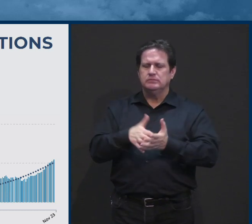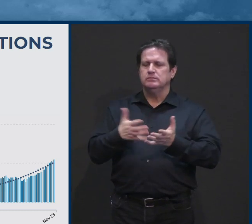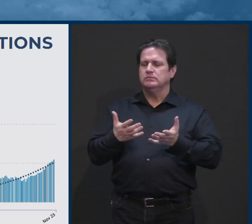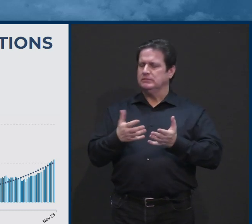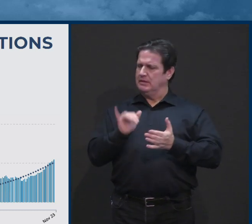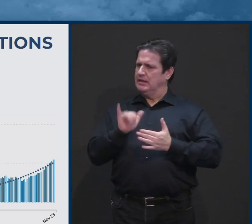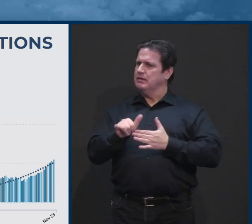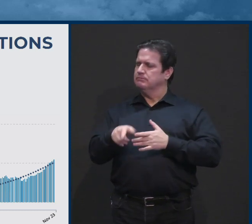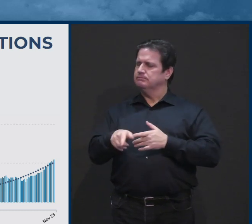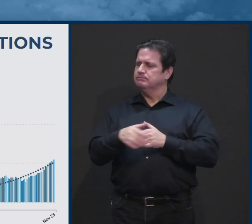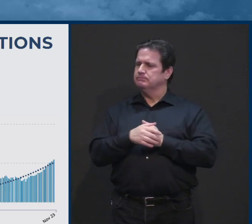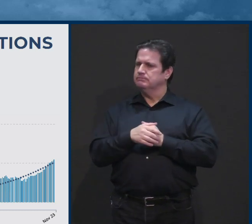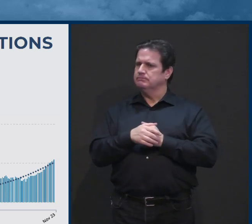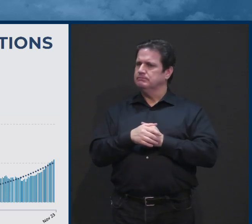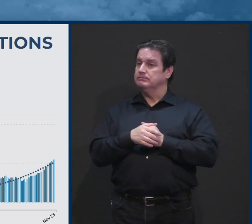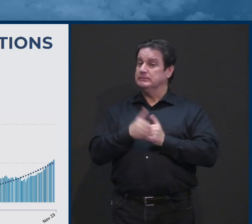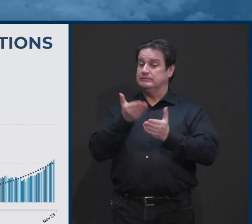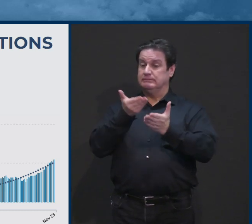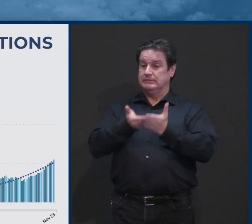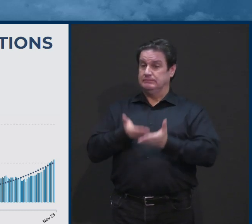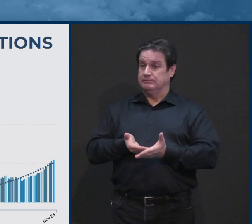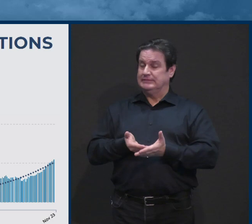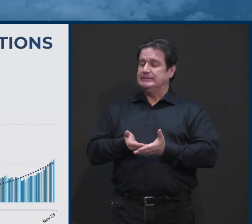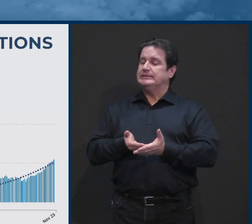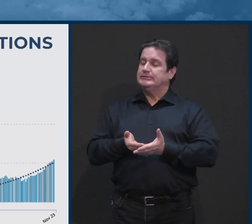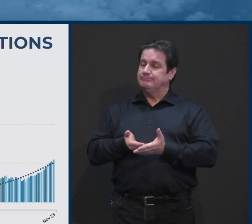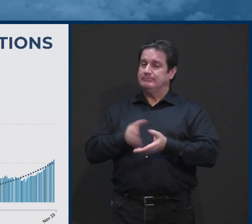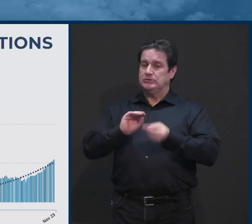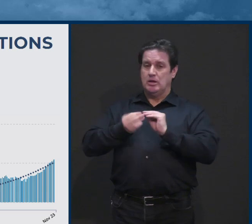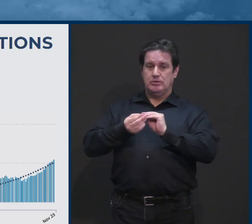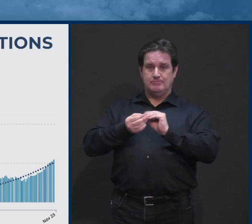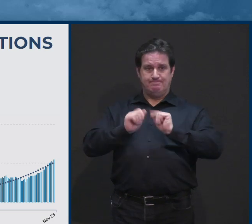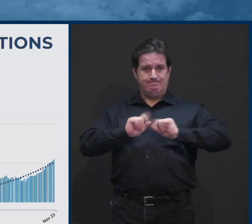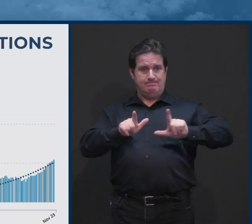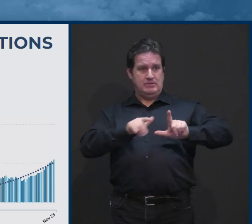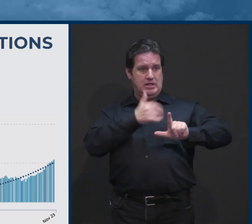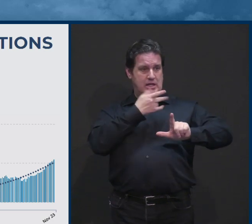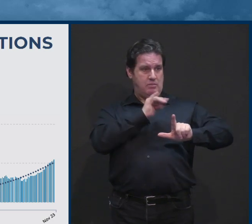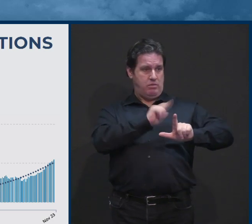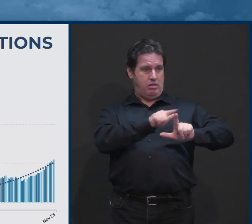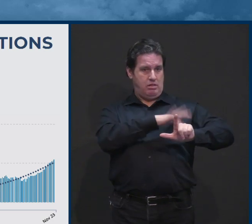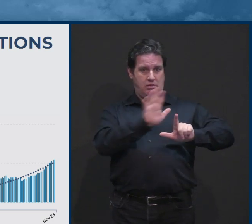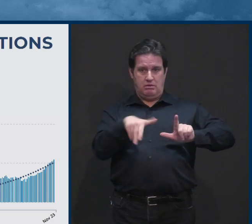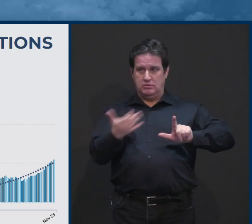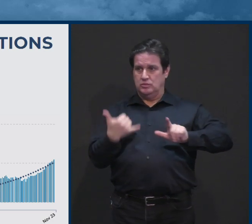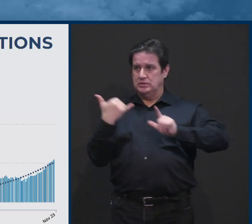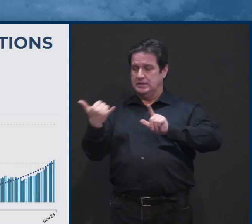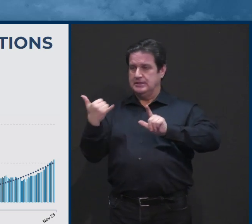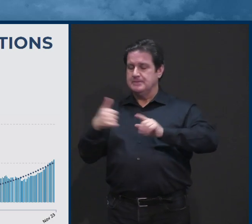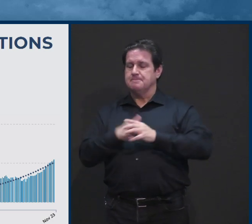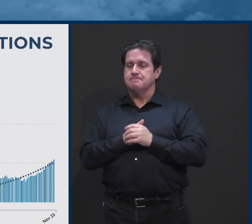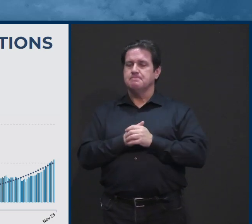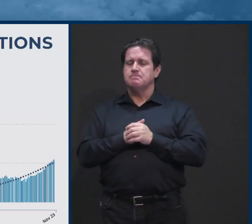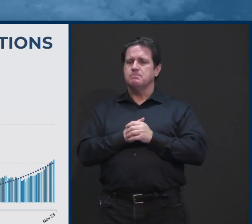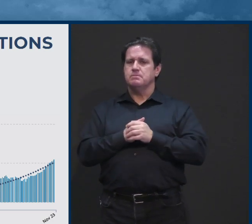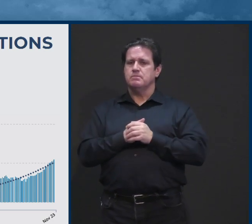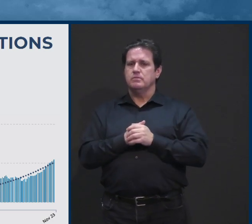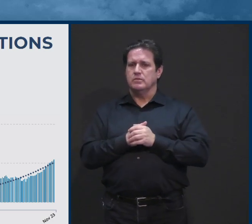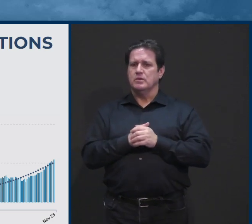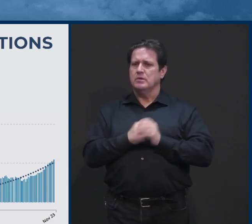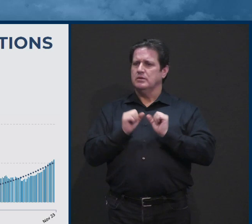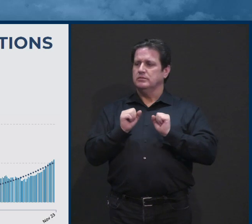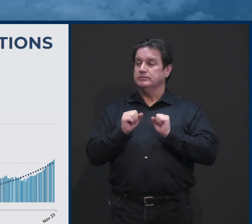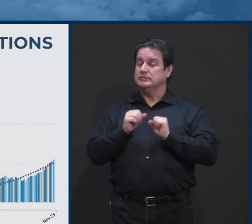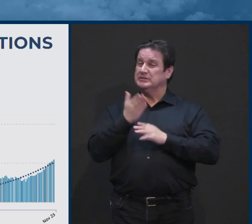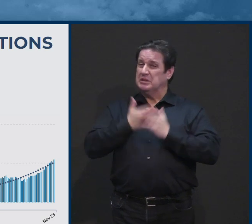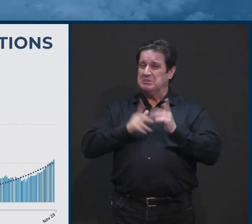So those are the facts. That's where we were back in April. That's where we are today. We know we can impact that. Some